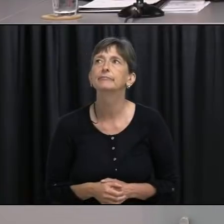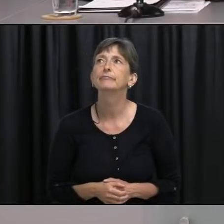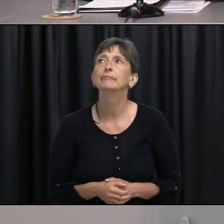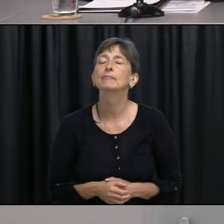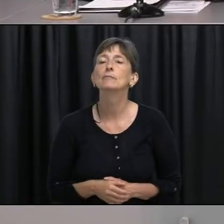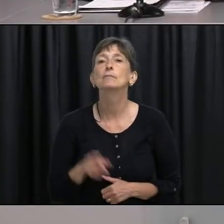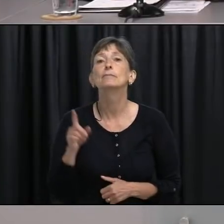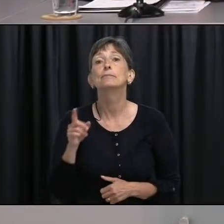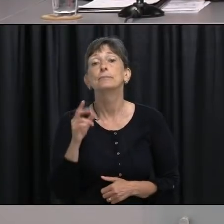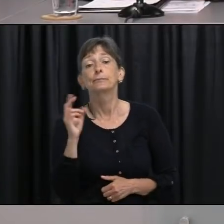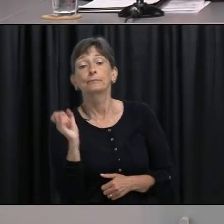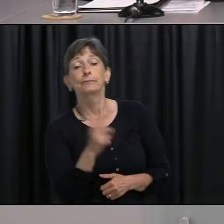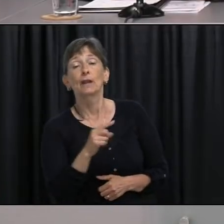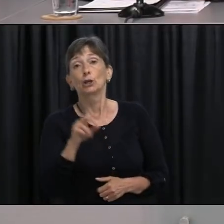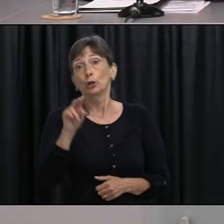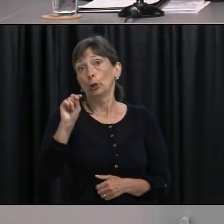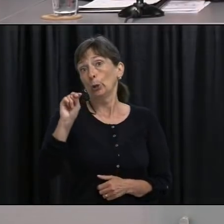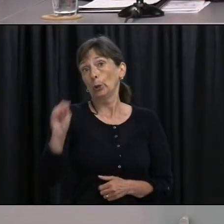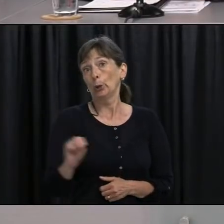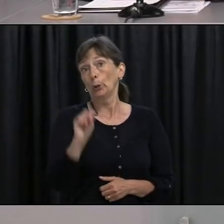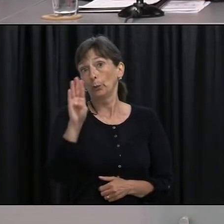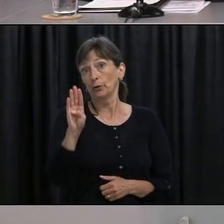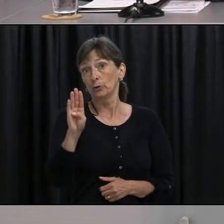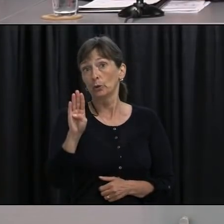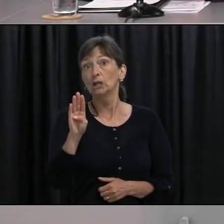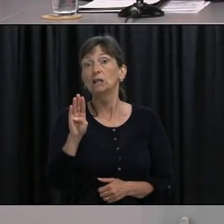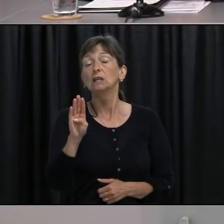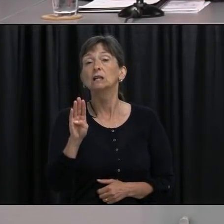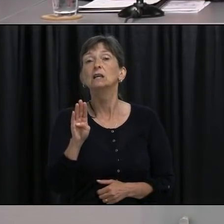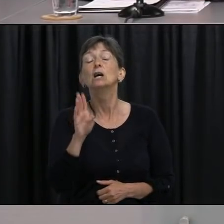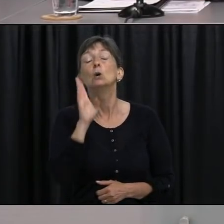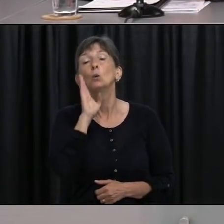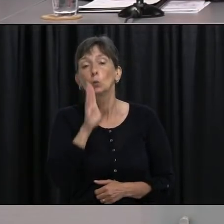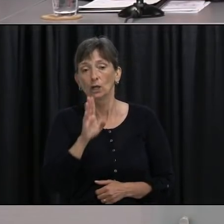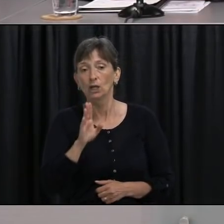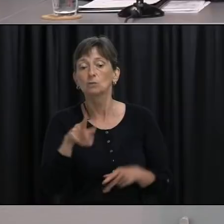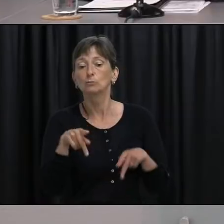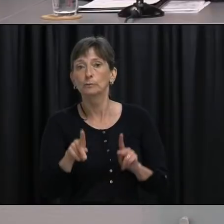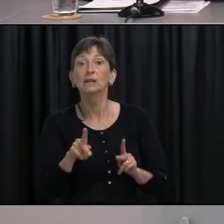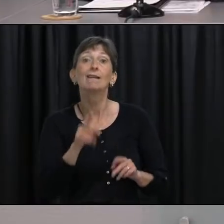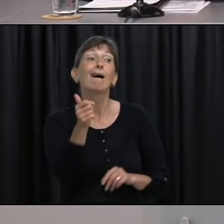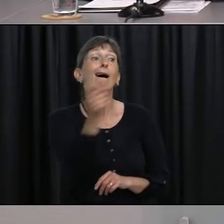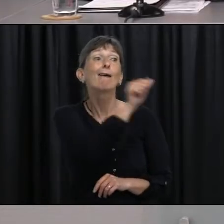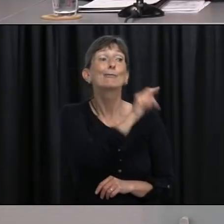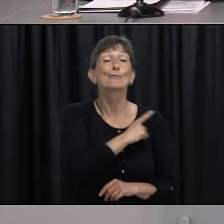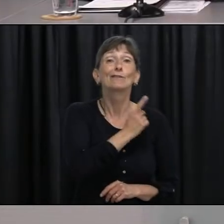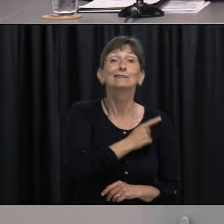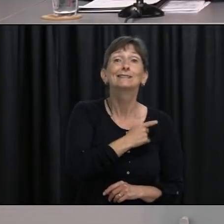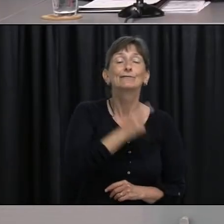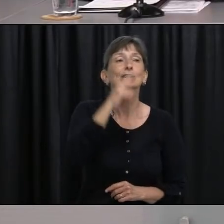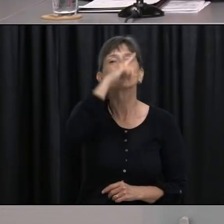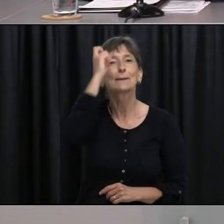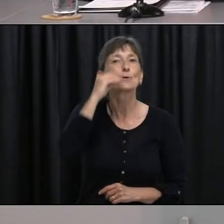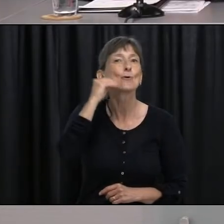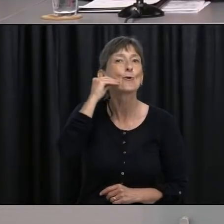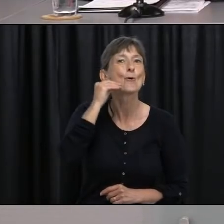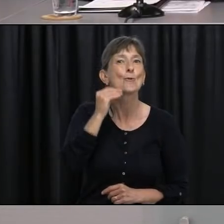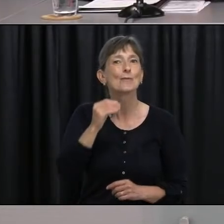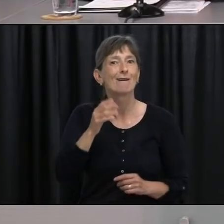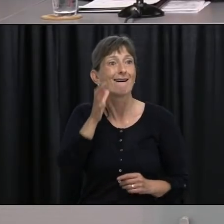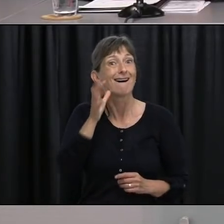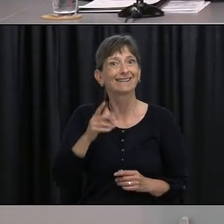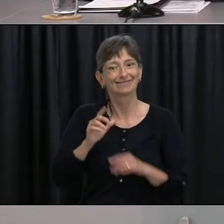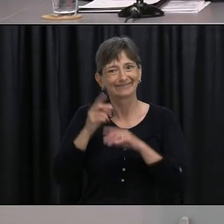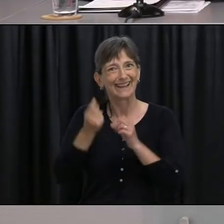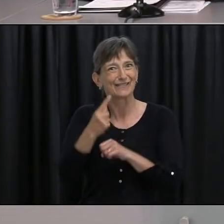New Brunswick is going to allow seasonal residents from other provinces. Will those people be able to kind of keep on driving until they get here to the